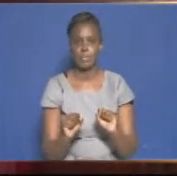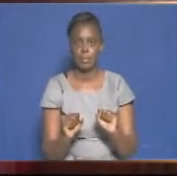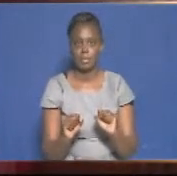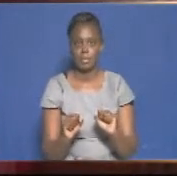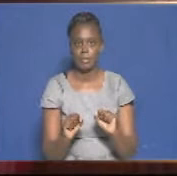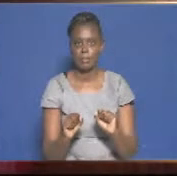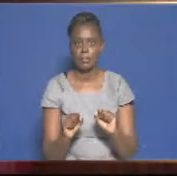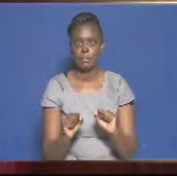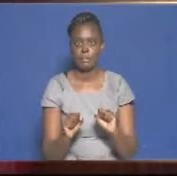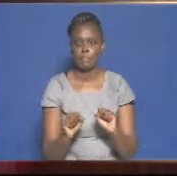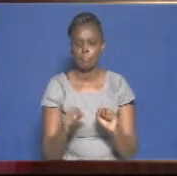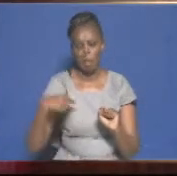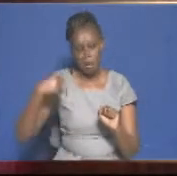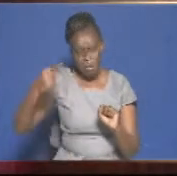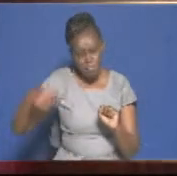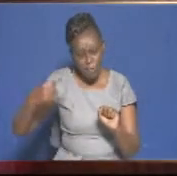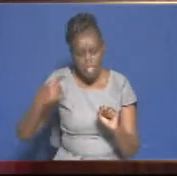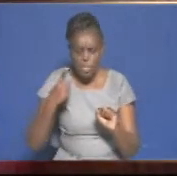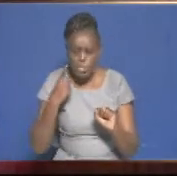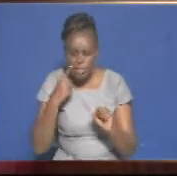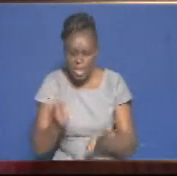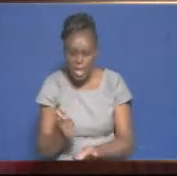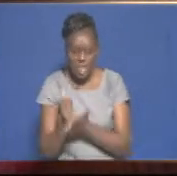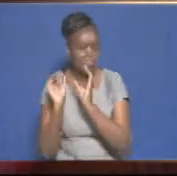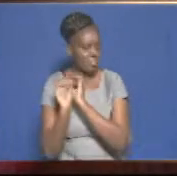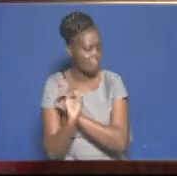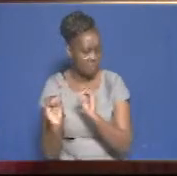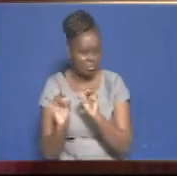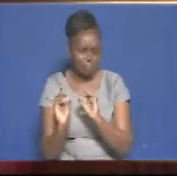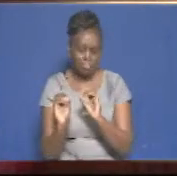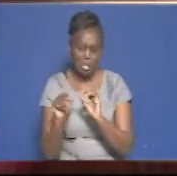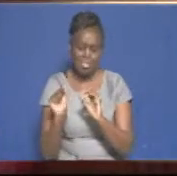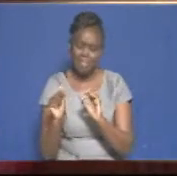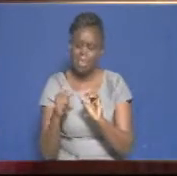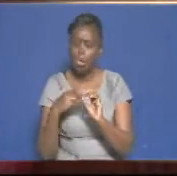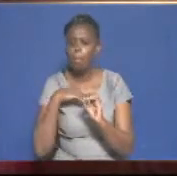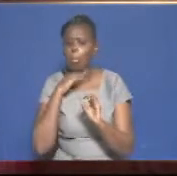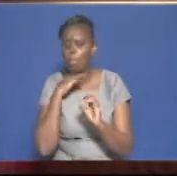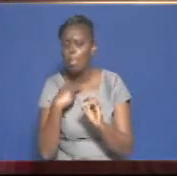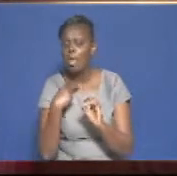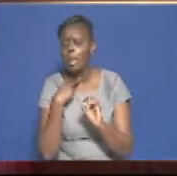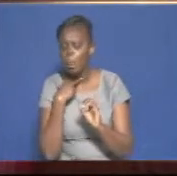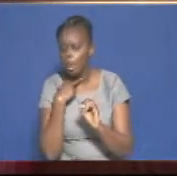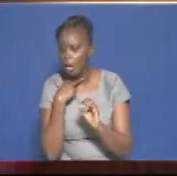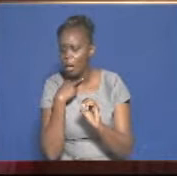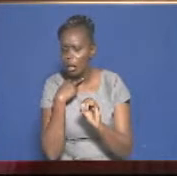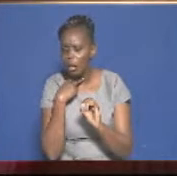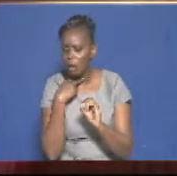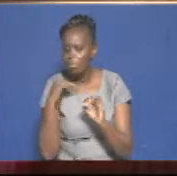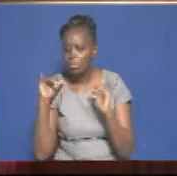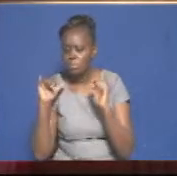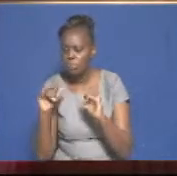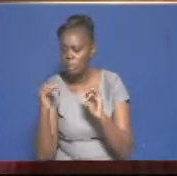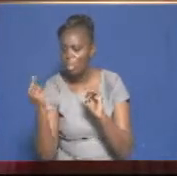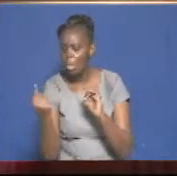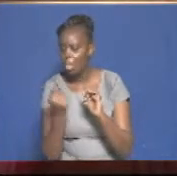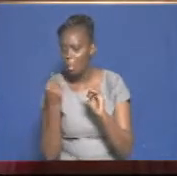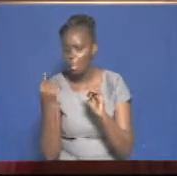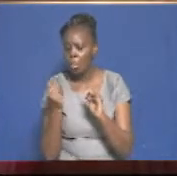they can't see their factories helping them. They are just dead elephants, white elephants, Mr. Speaker, lying there.